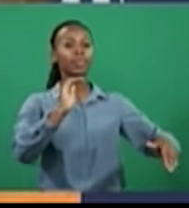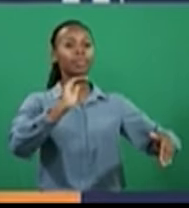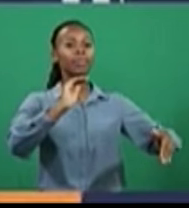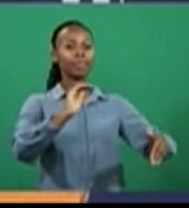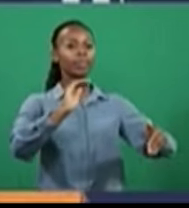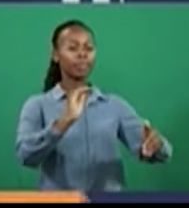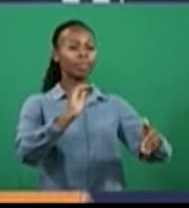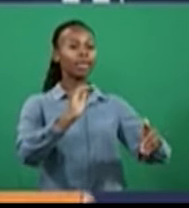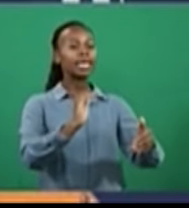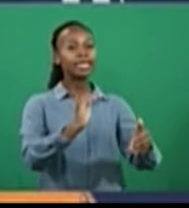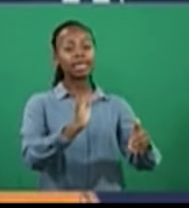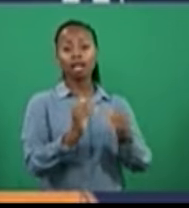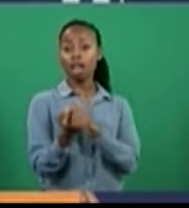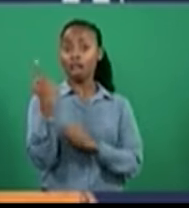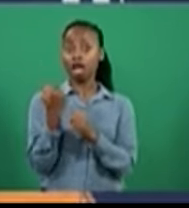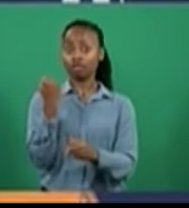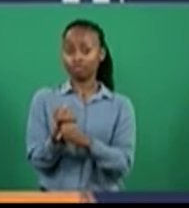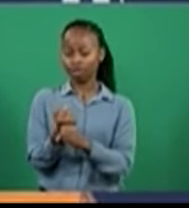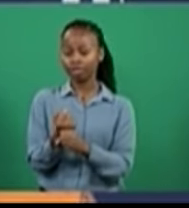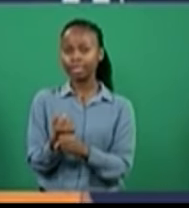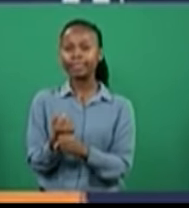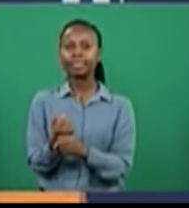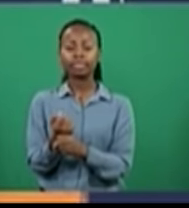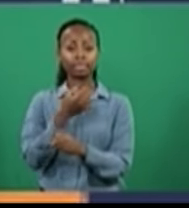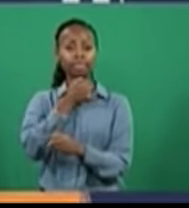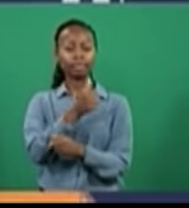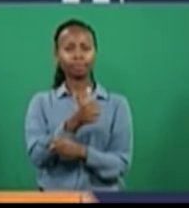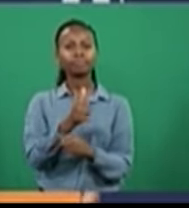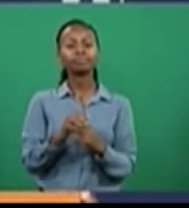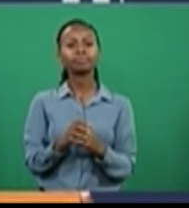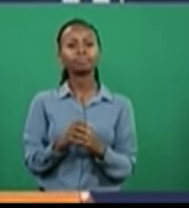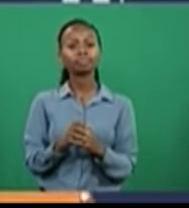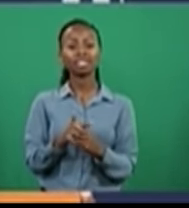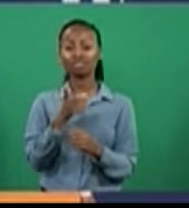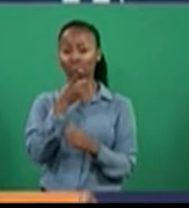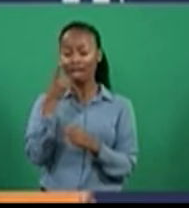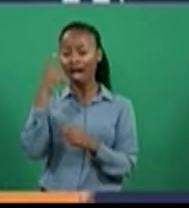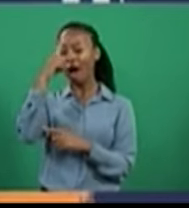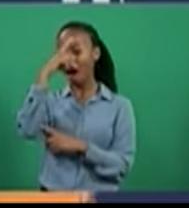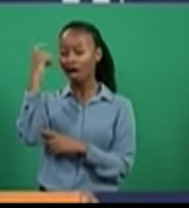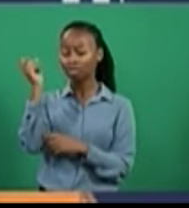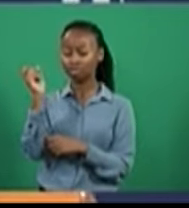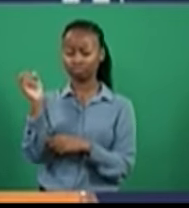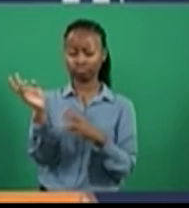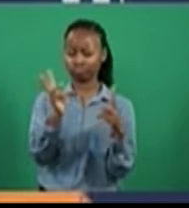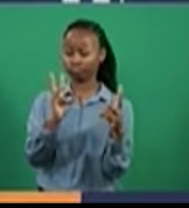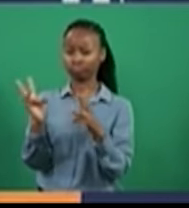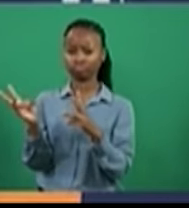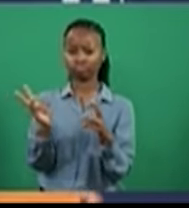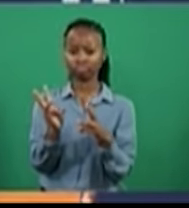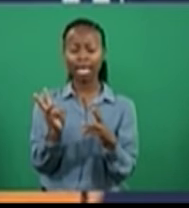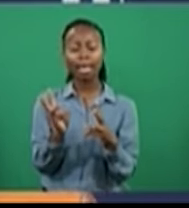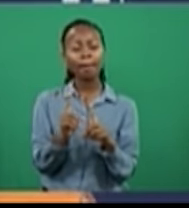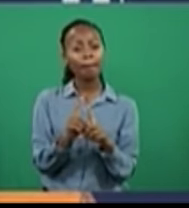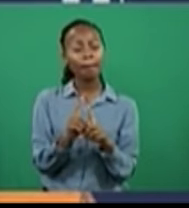we thought of last year. As we pointed out, that there are dry and hot weather conditions that might